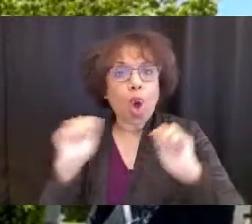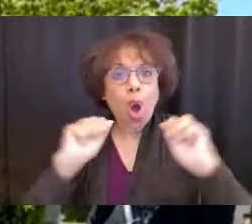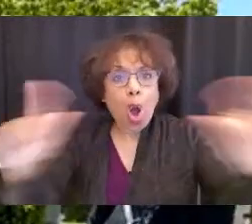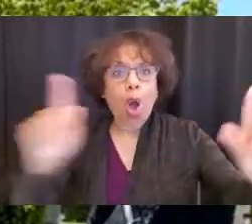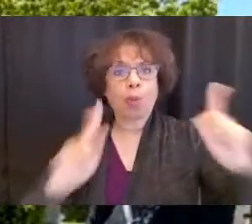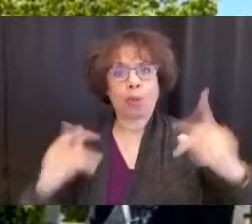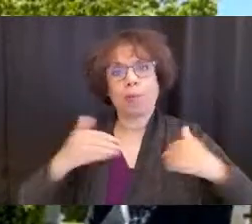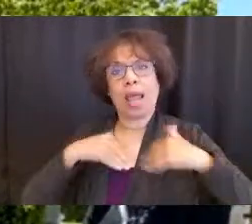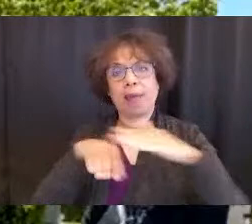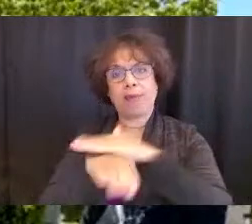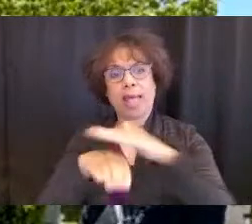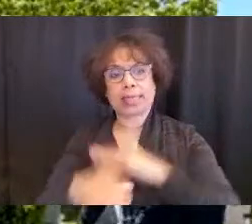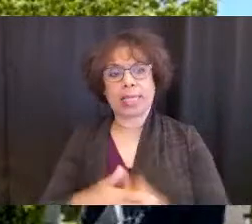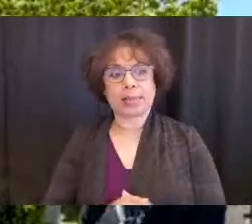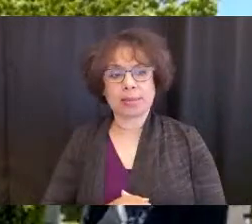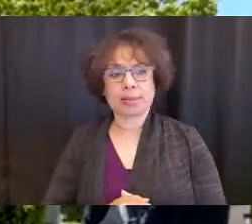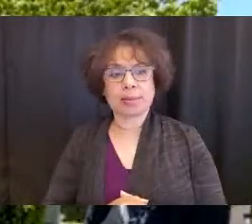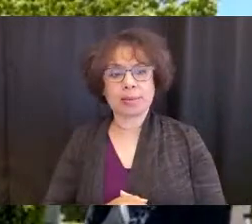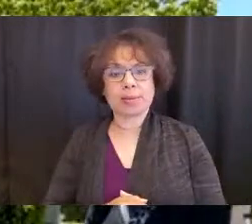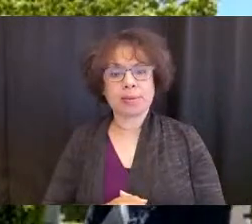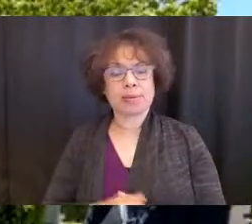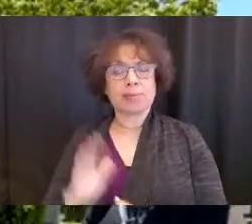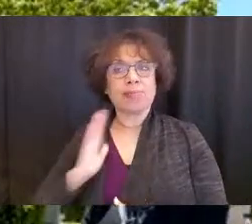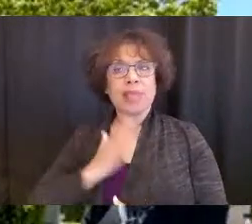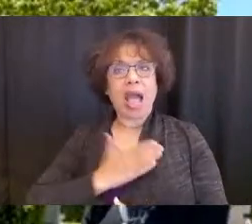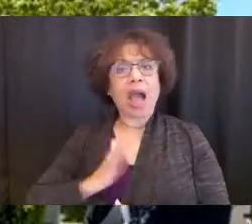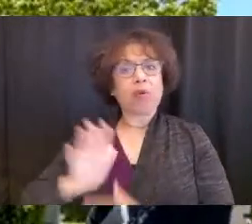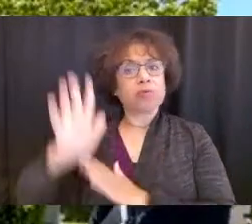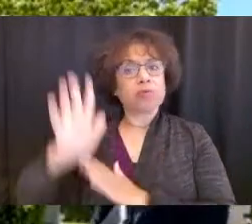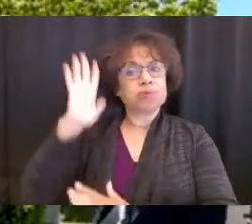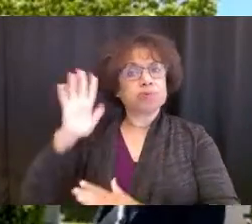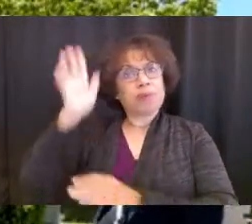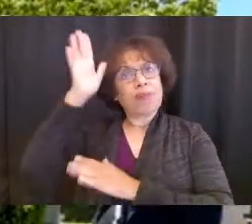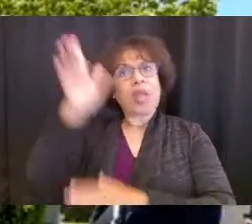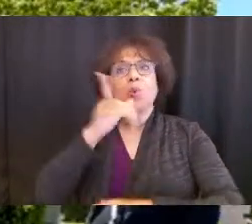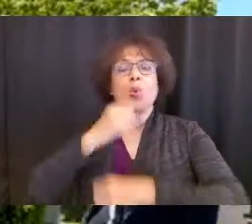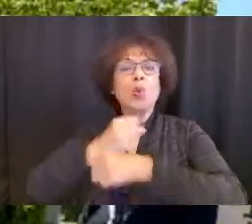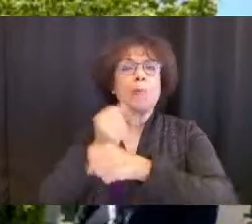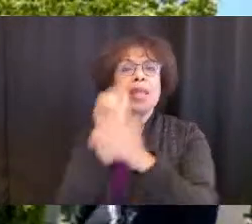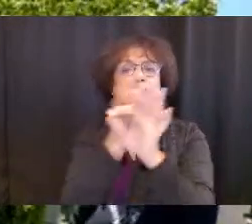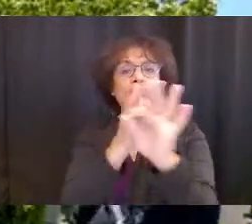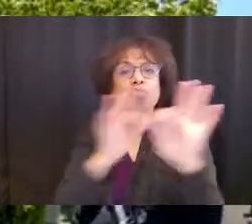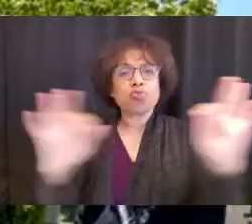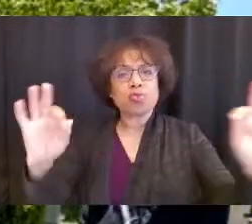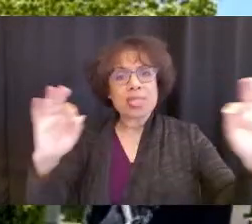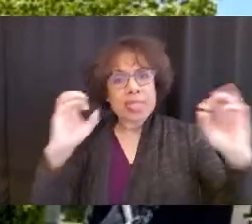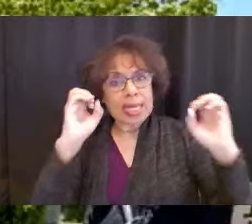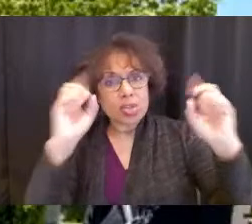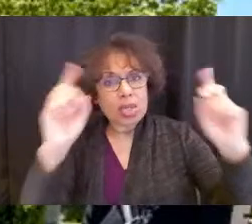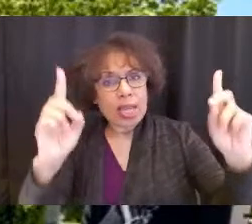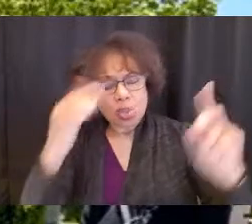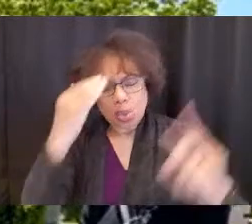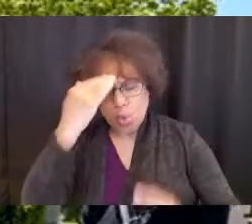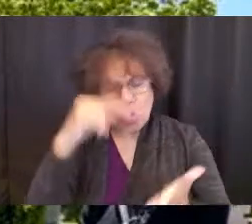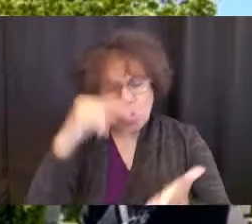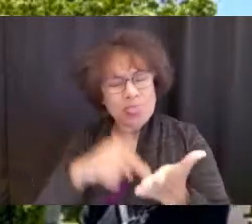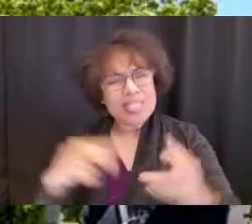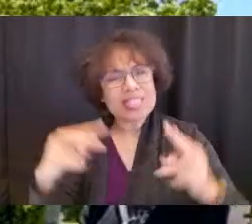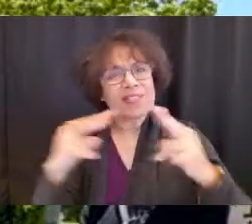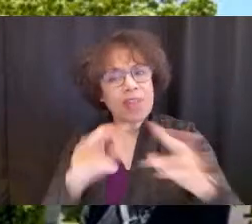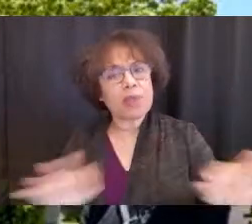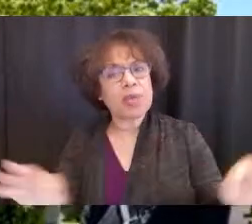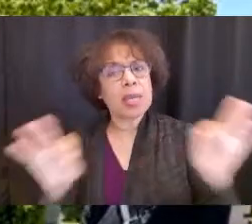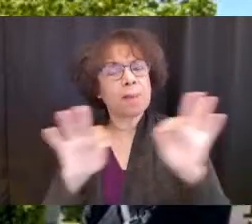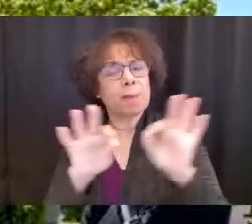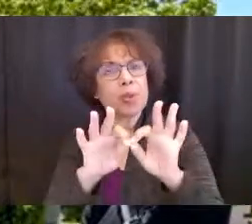it. And so our founding fathers and the people who created free education realized how important it was. And so they